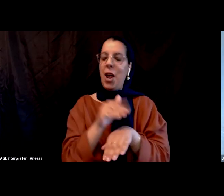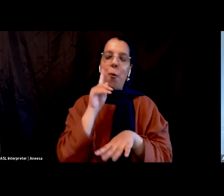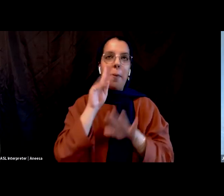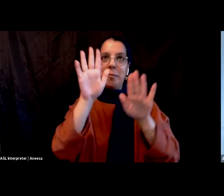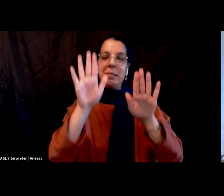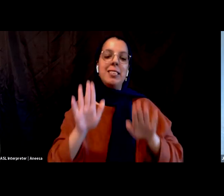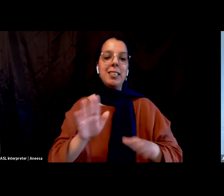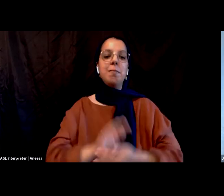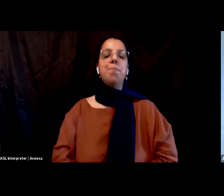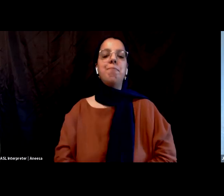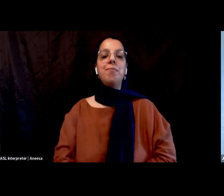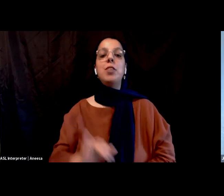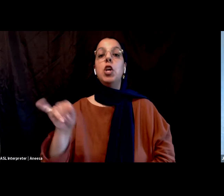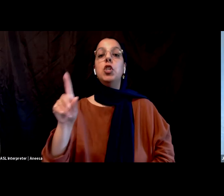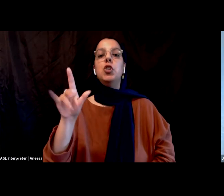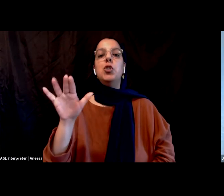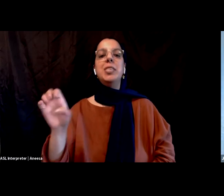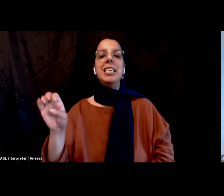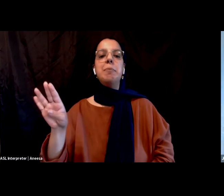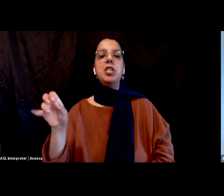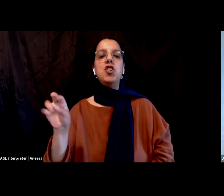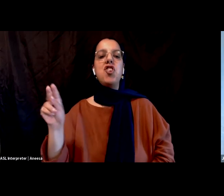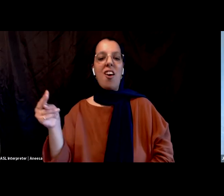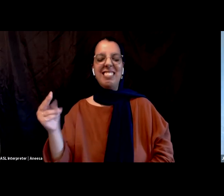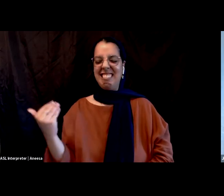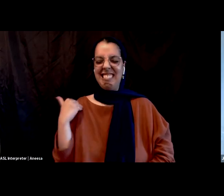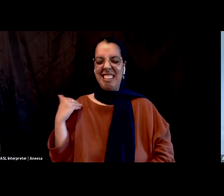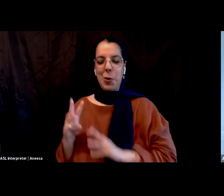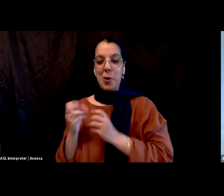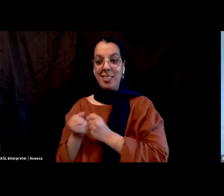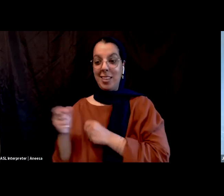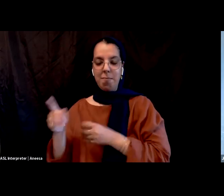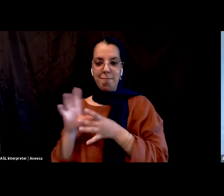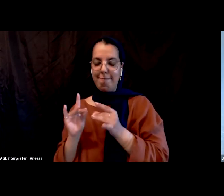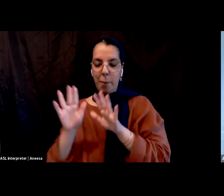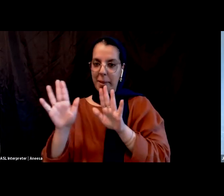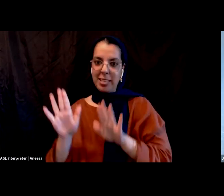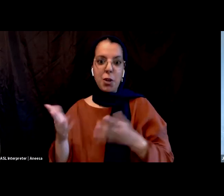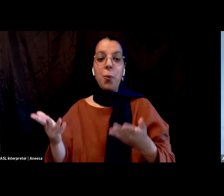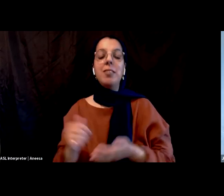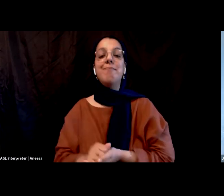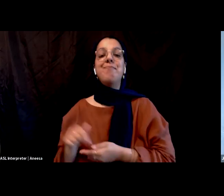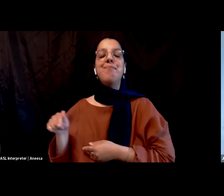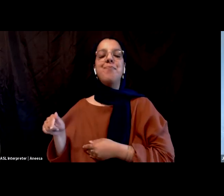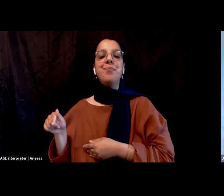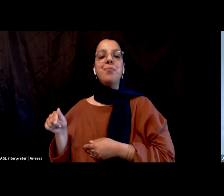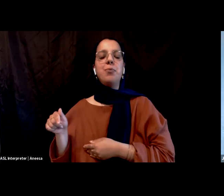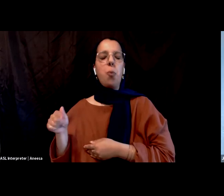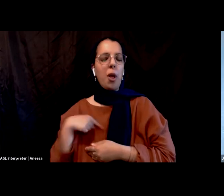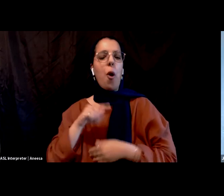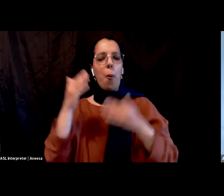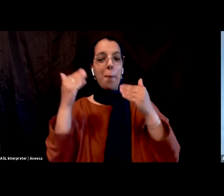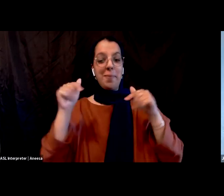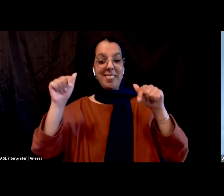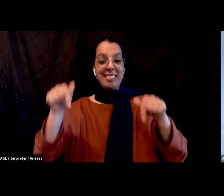so eloquently at the beginning of the last session, our hope is that these sessions will not only bring awareness to the community,